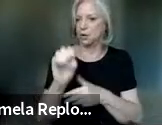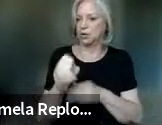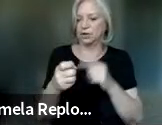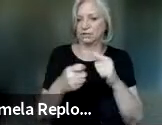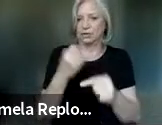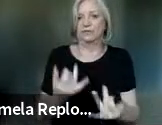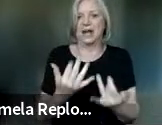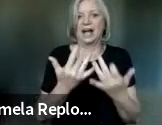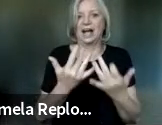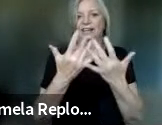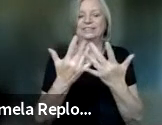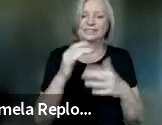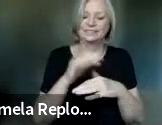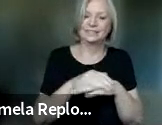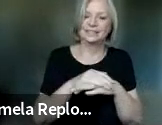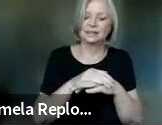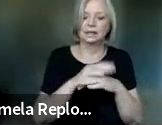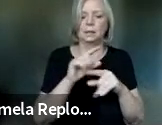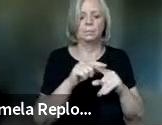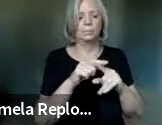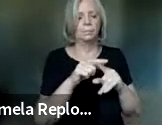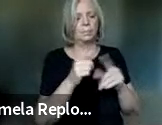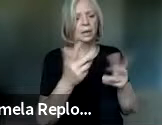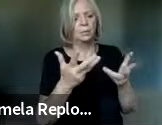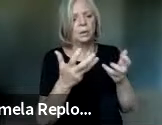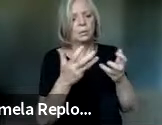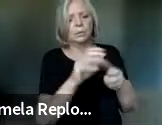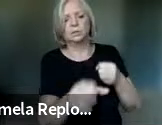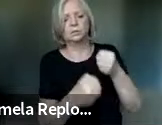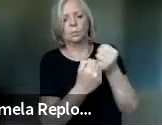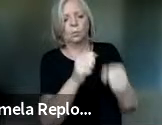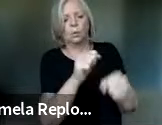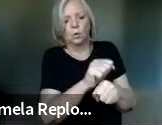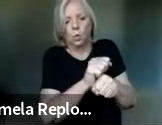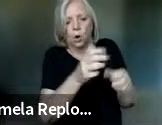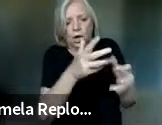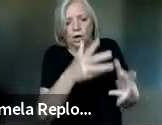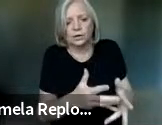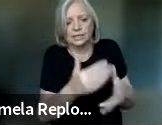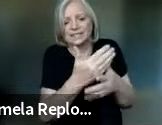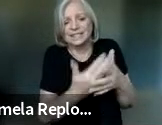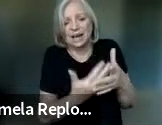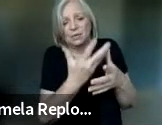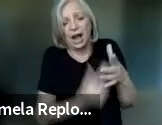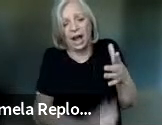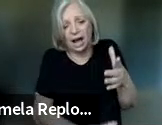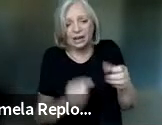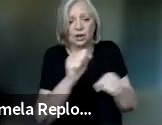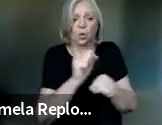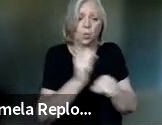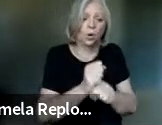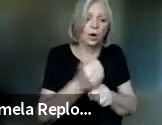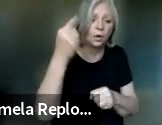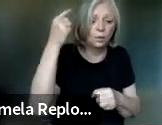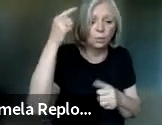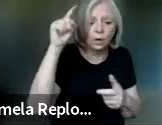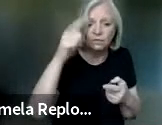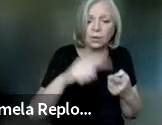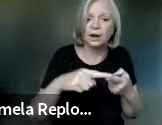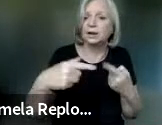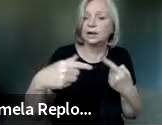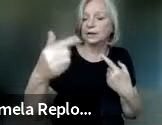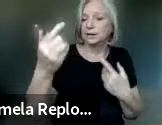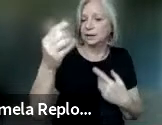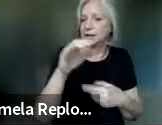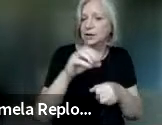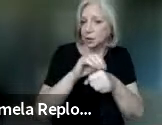Support workers who need to be out of work for isolation because they have COVID or quarantine. Of course, we want